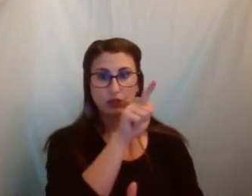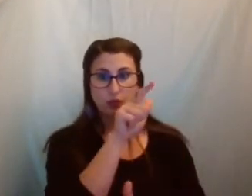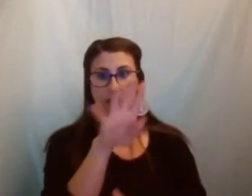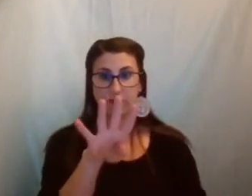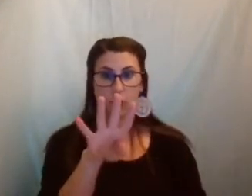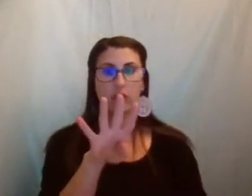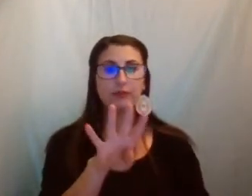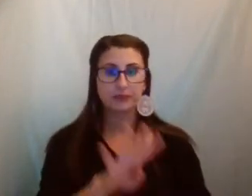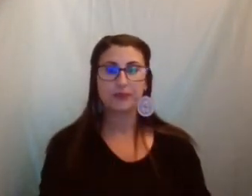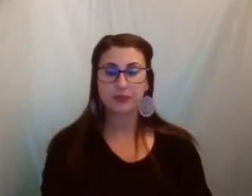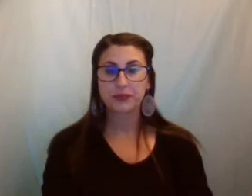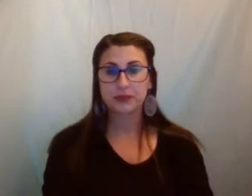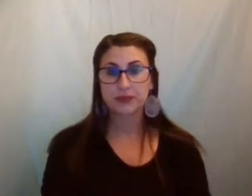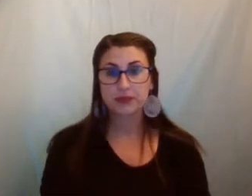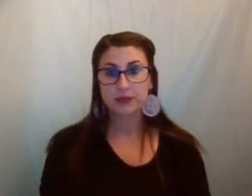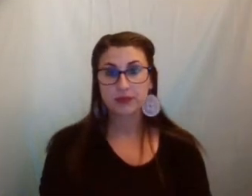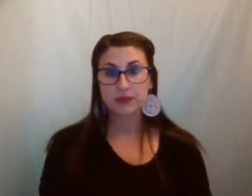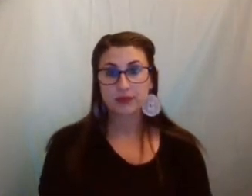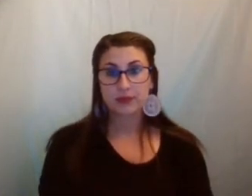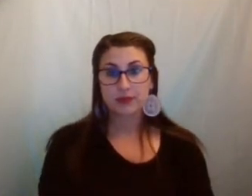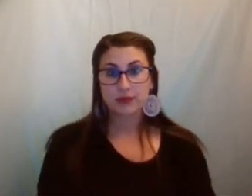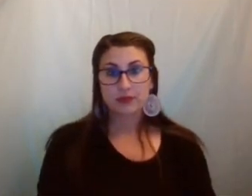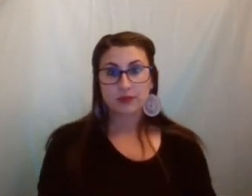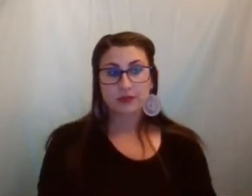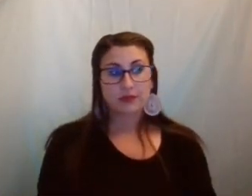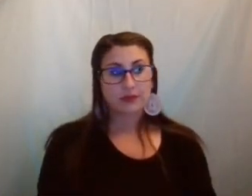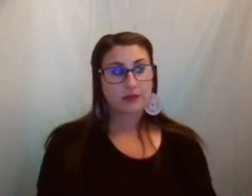24. Okay.